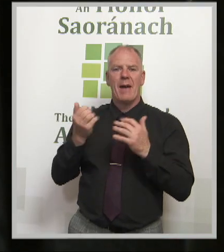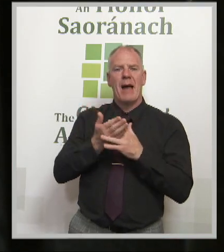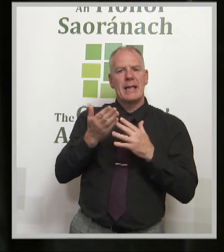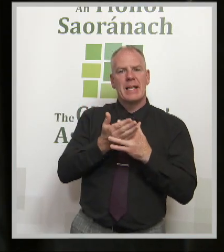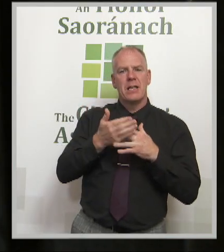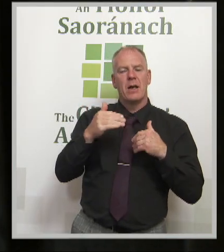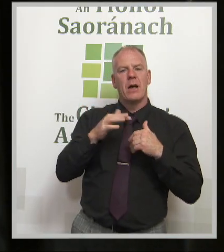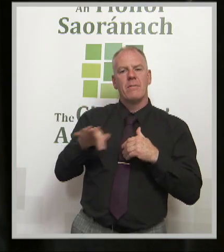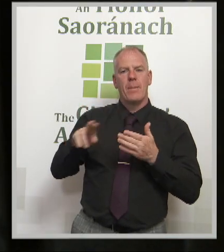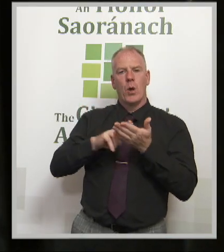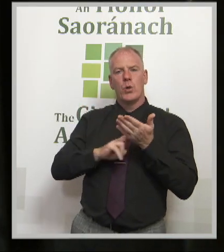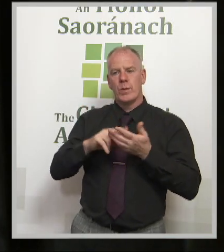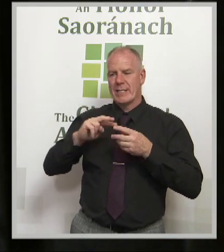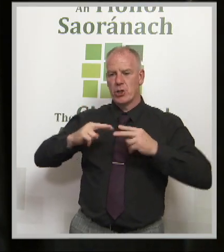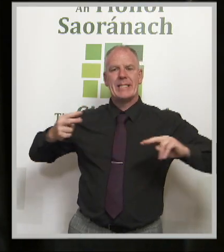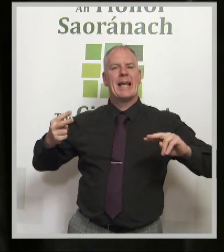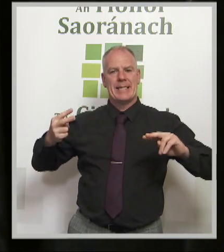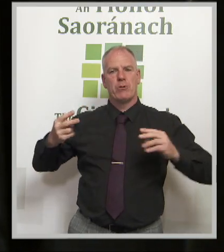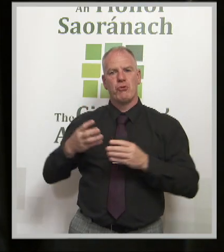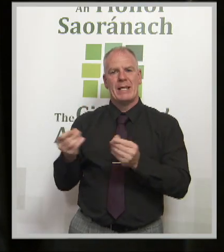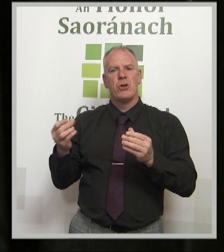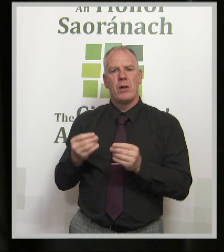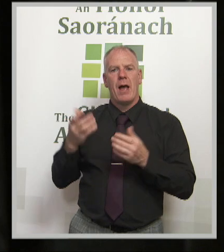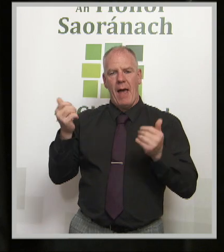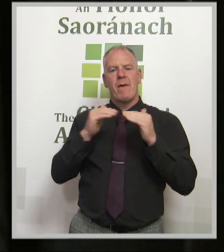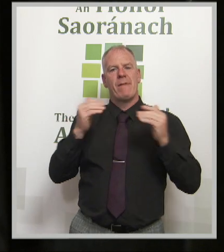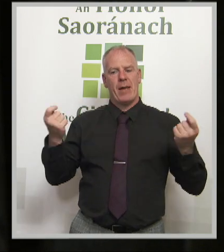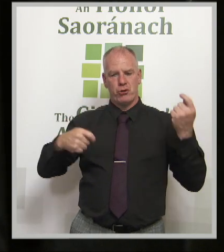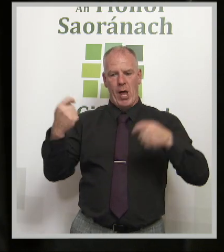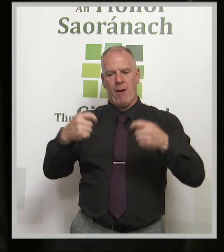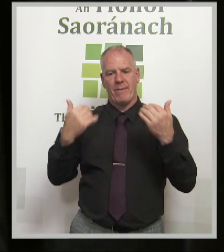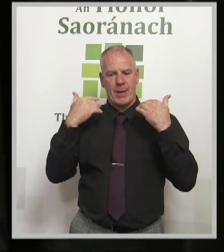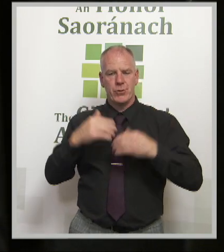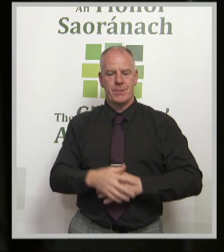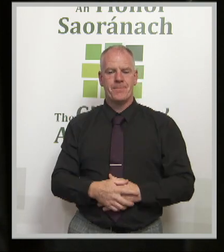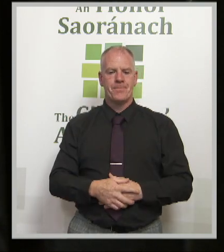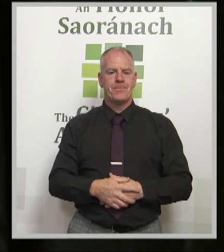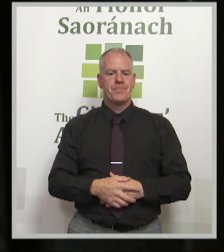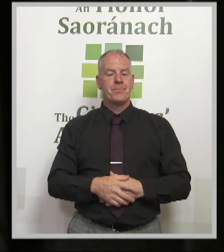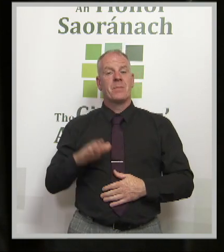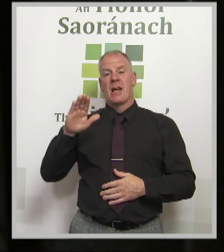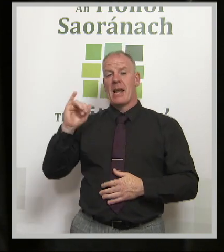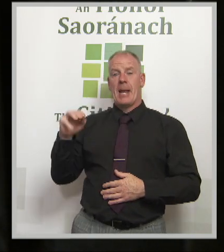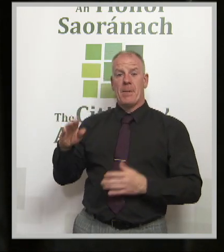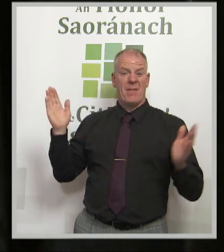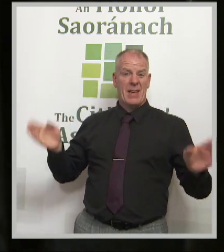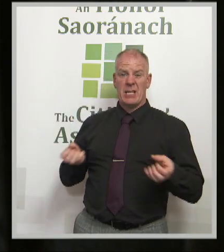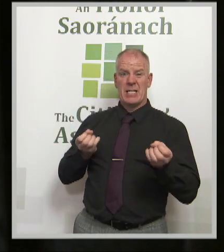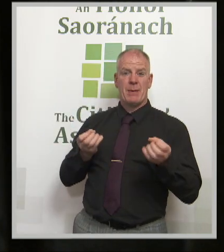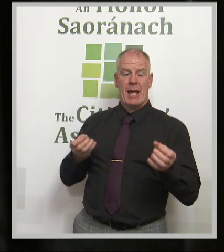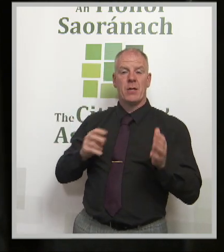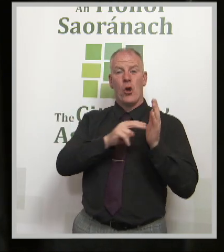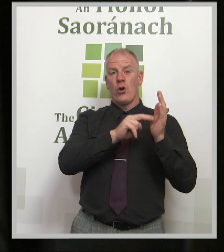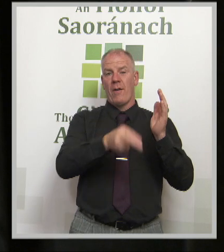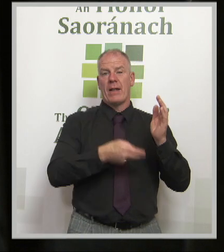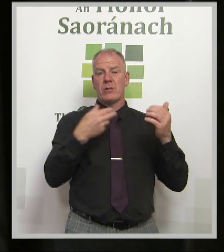from using genetic resources, that there would be fair and equitable sharing. As Liam has explained, The Convention